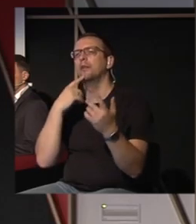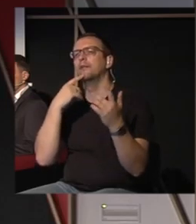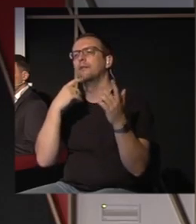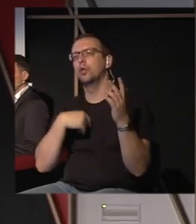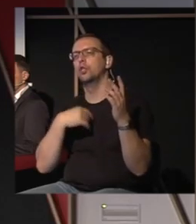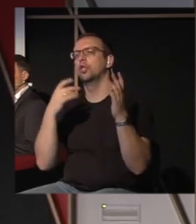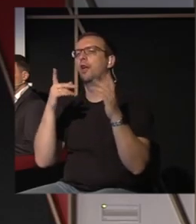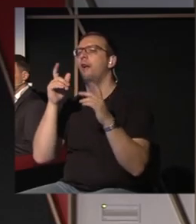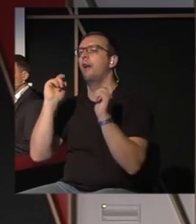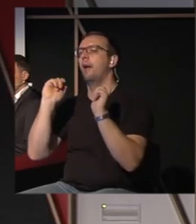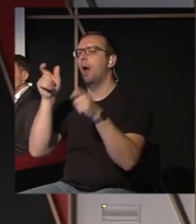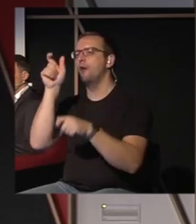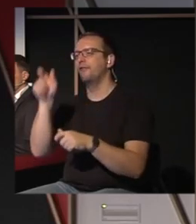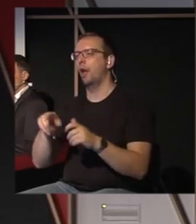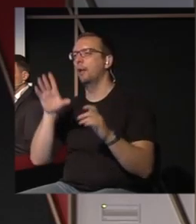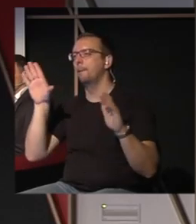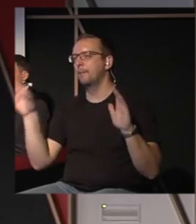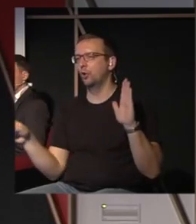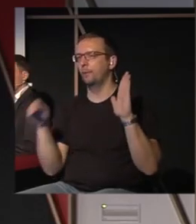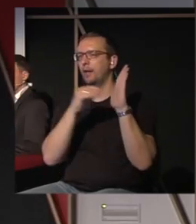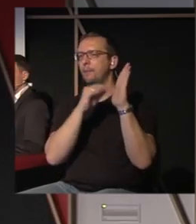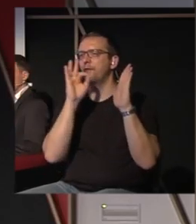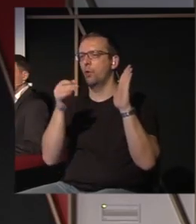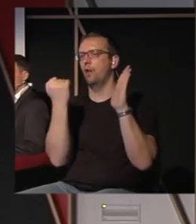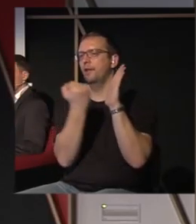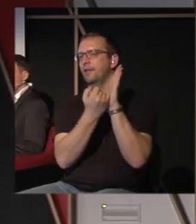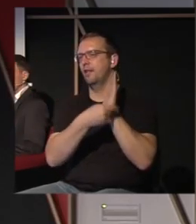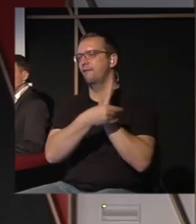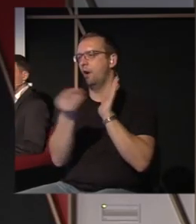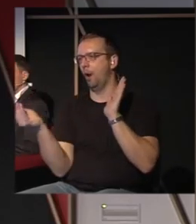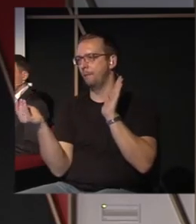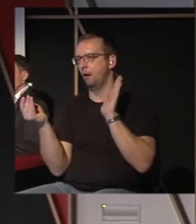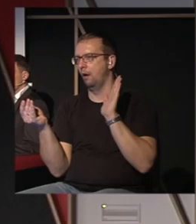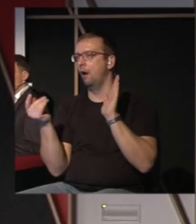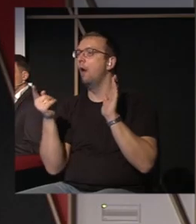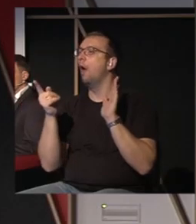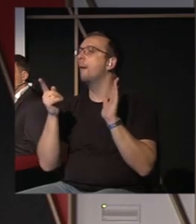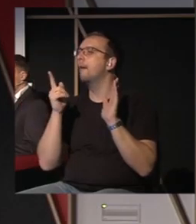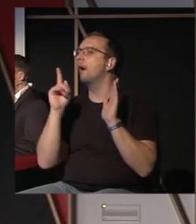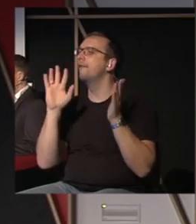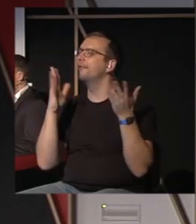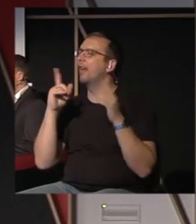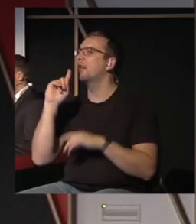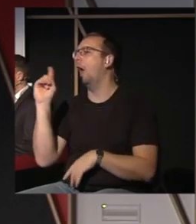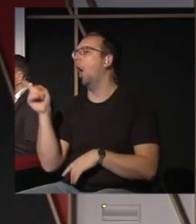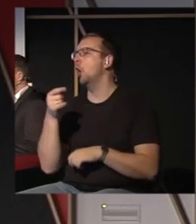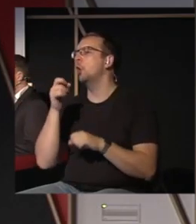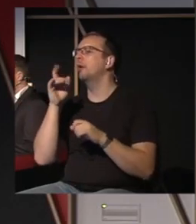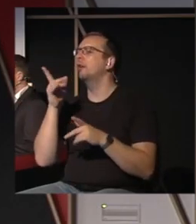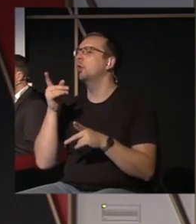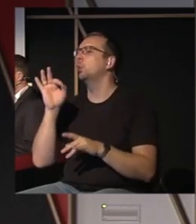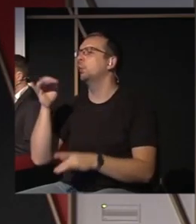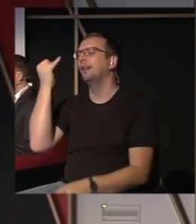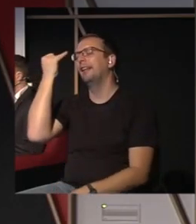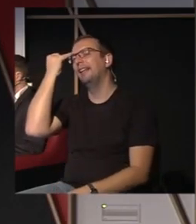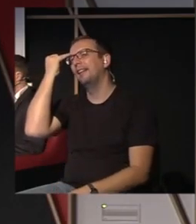it a good idea to extend the rule also to all national associations who want to play in national team